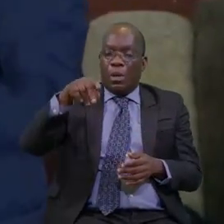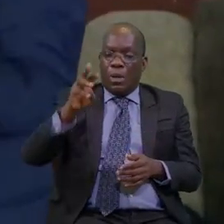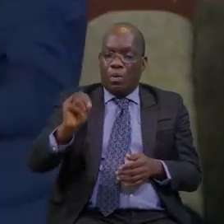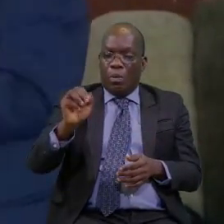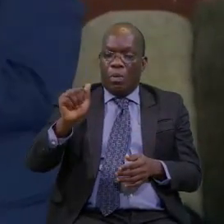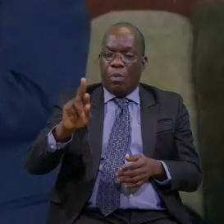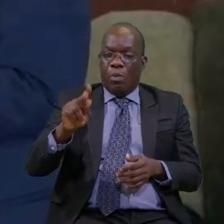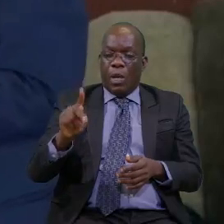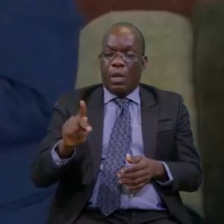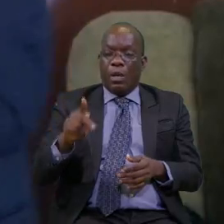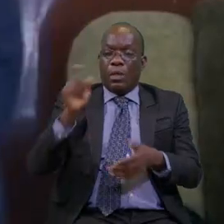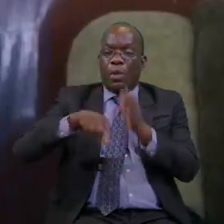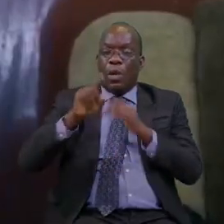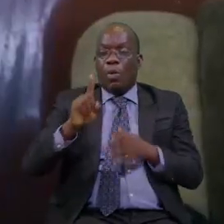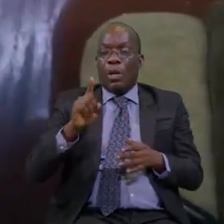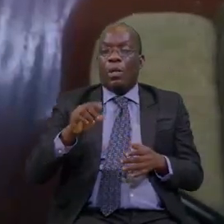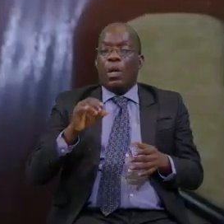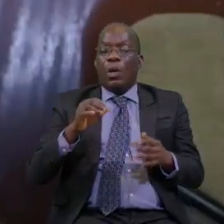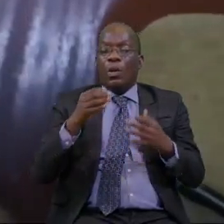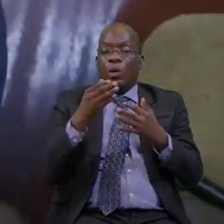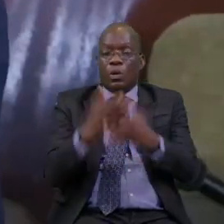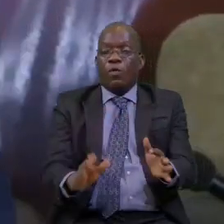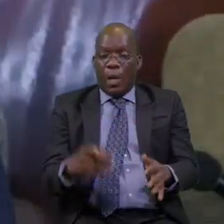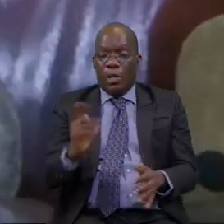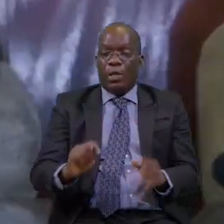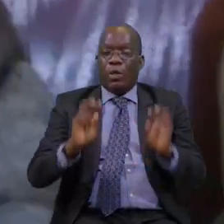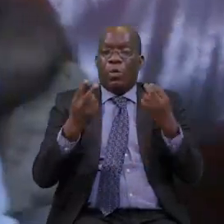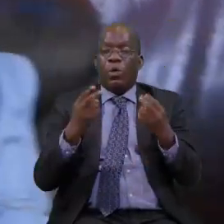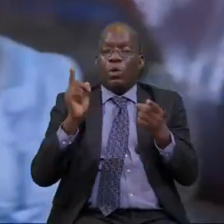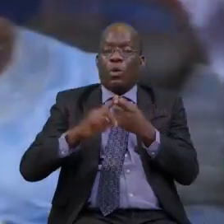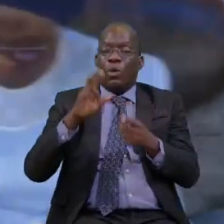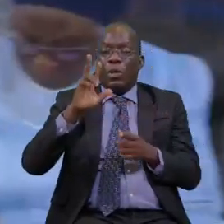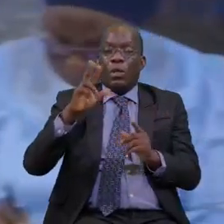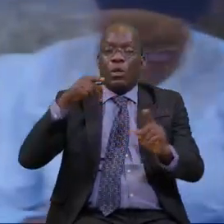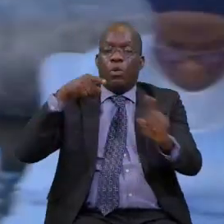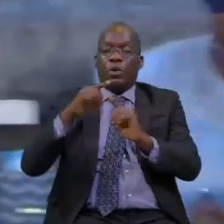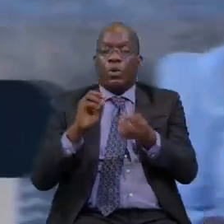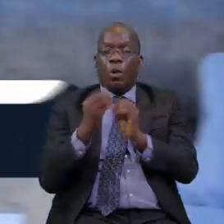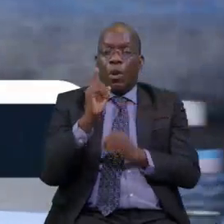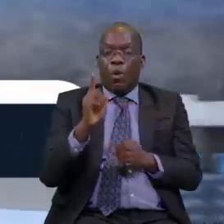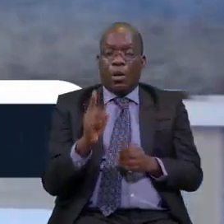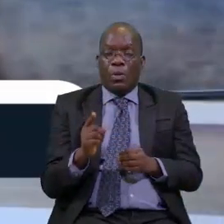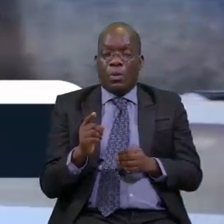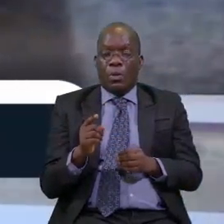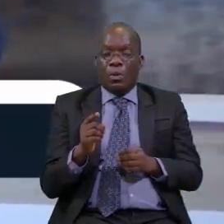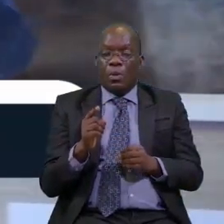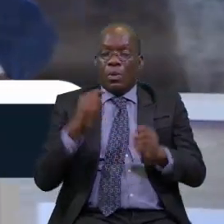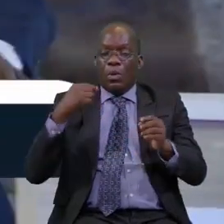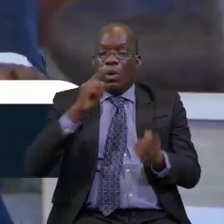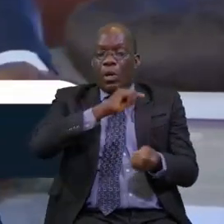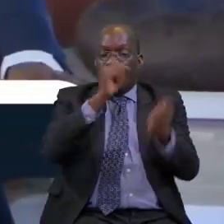the message still very briefly to three parts. Number one, we're talking about